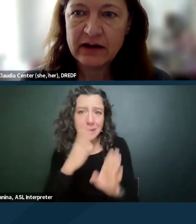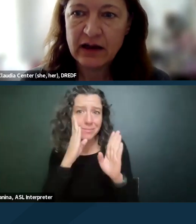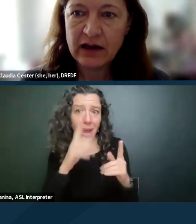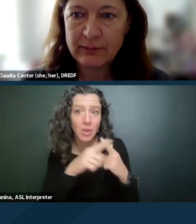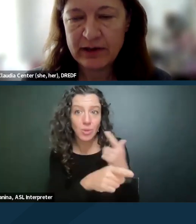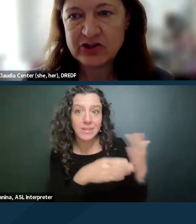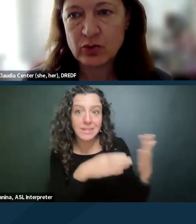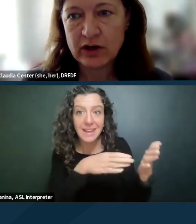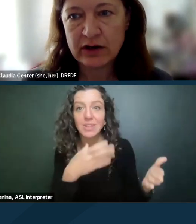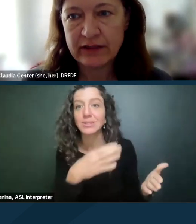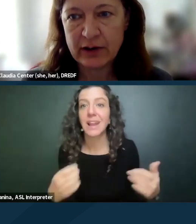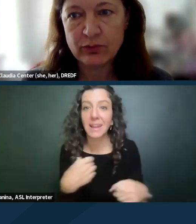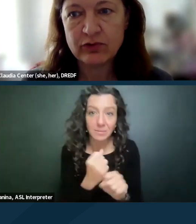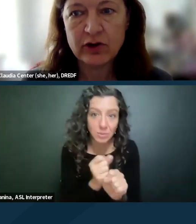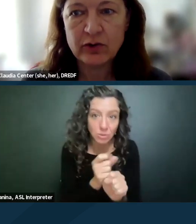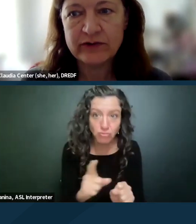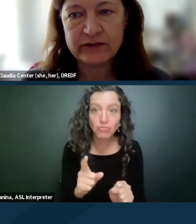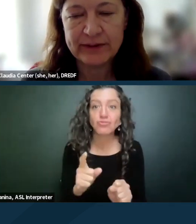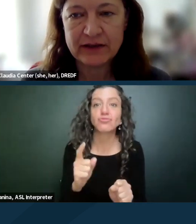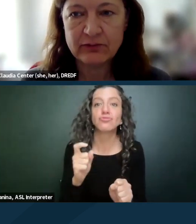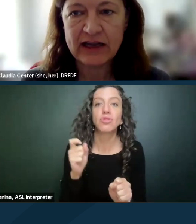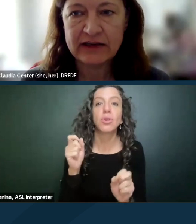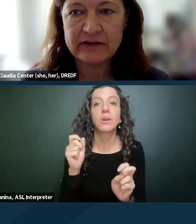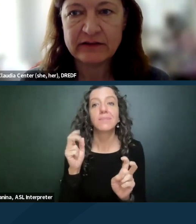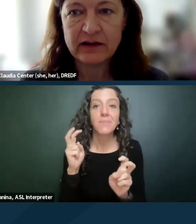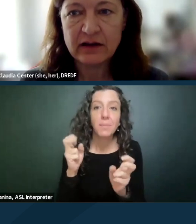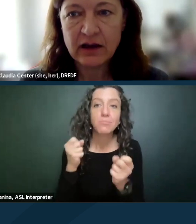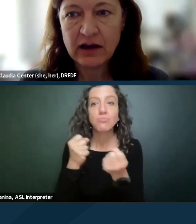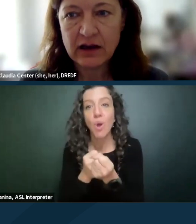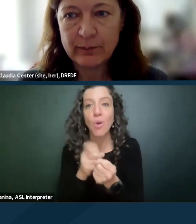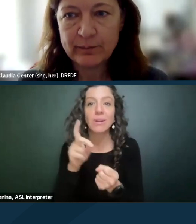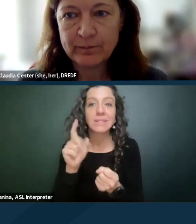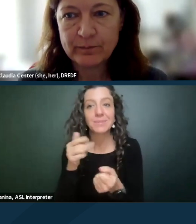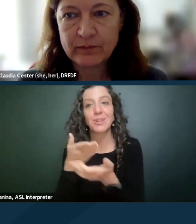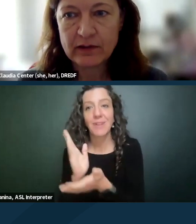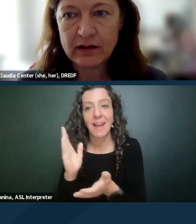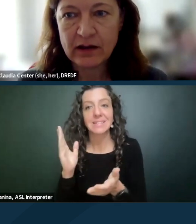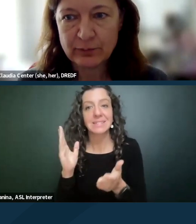and make sure that a pro-disability rights